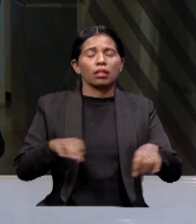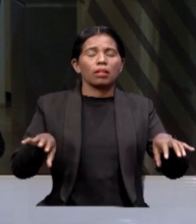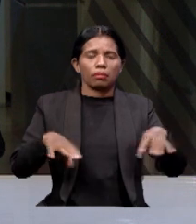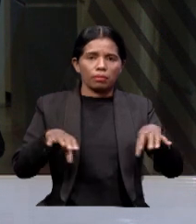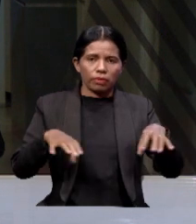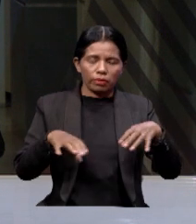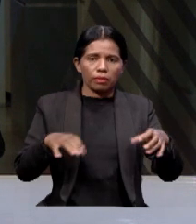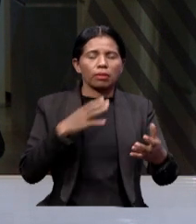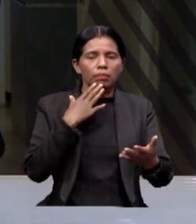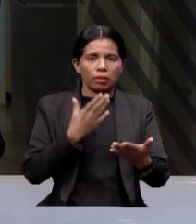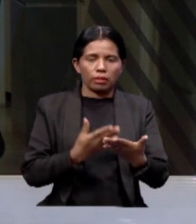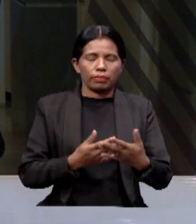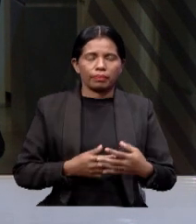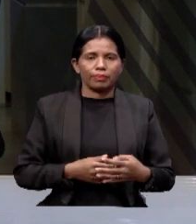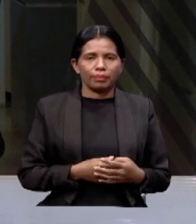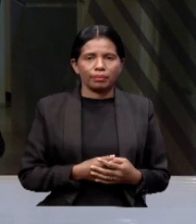lalos.